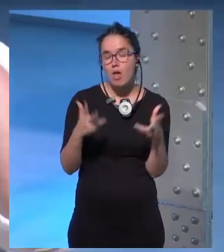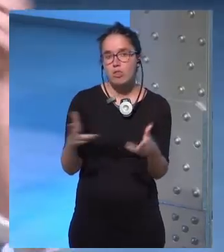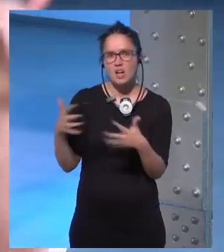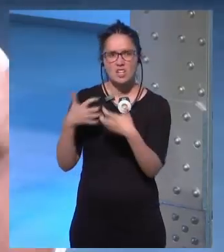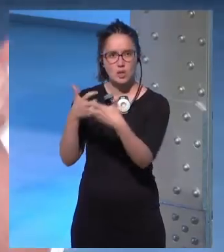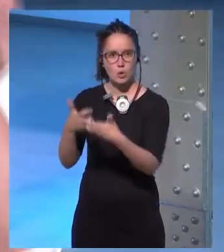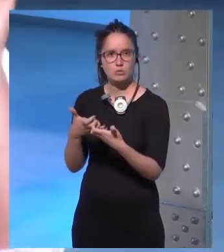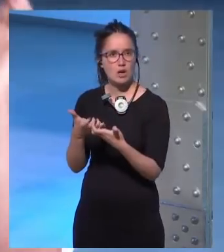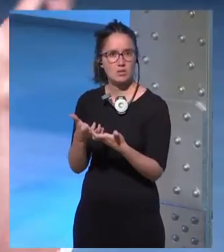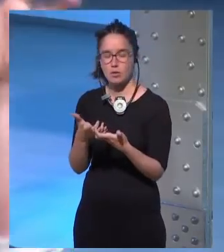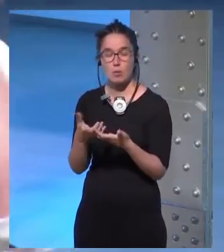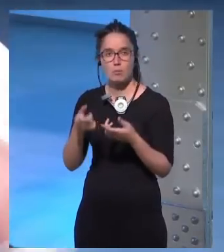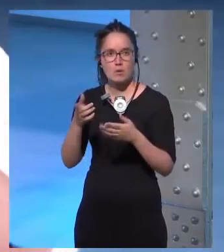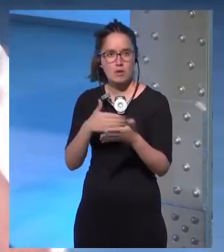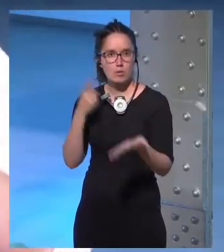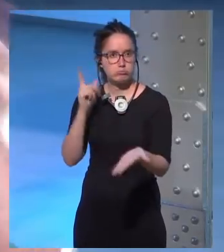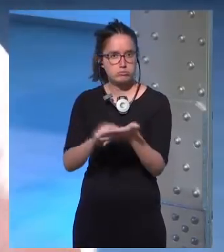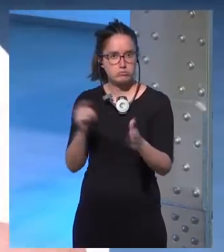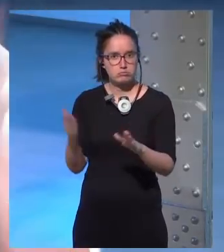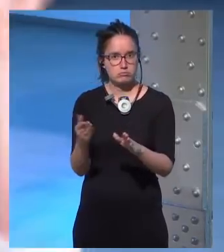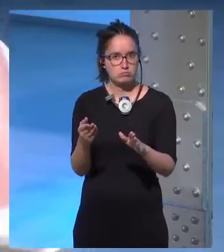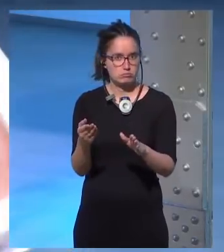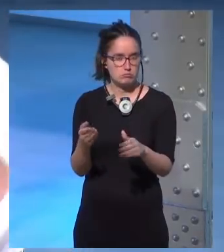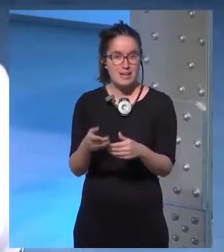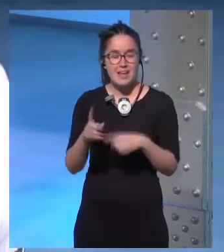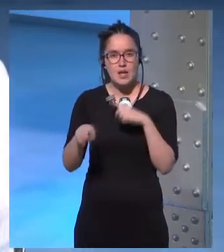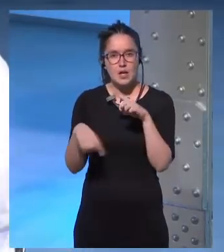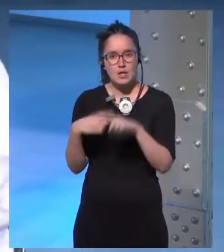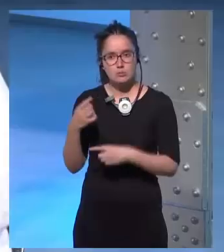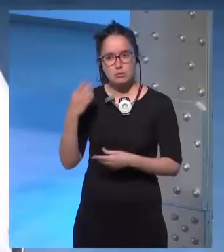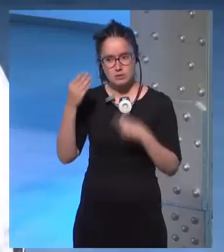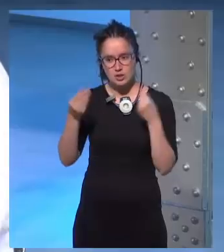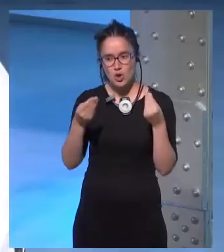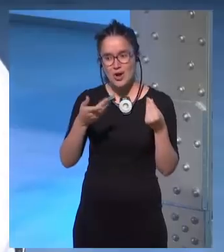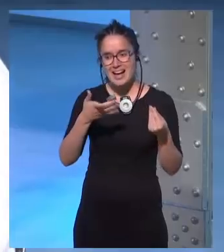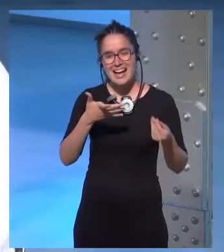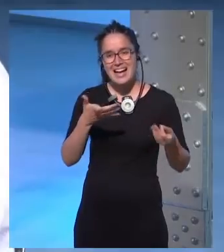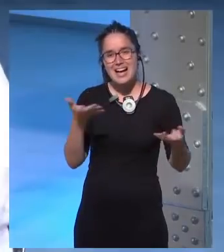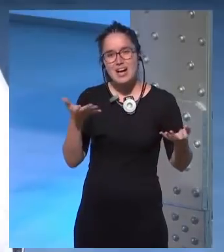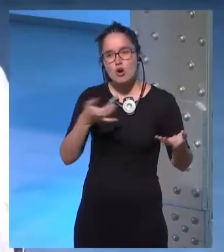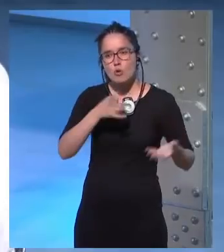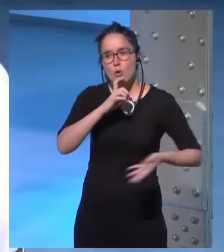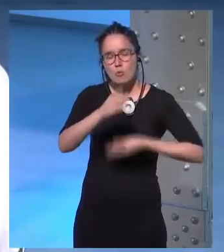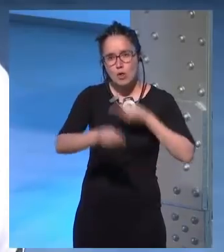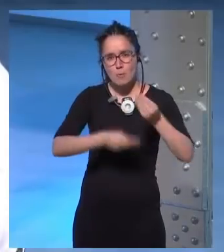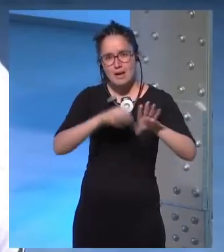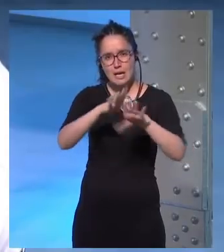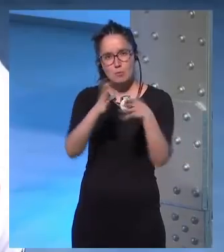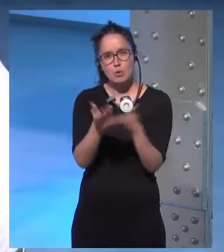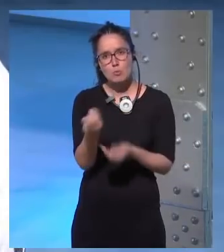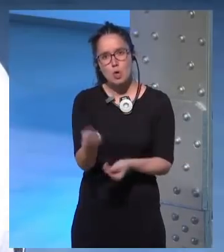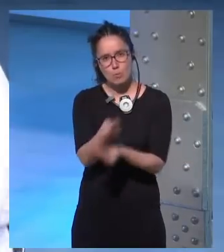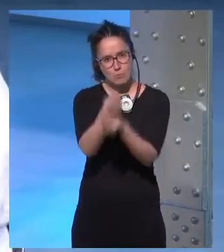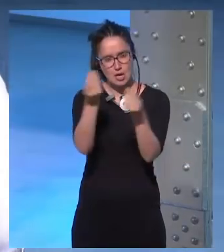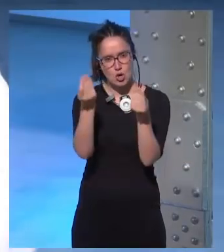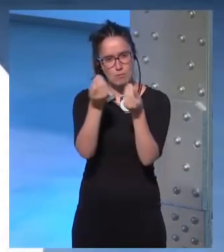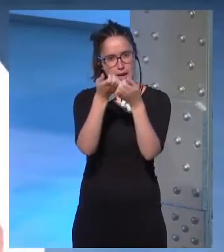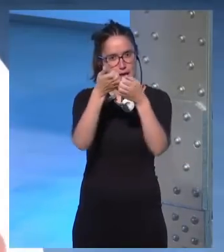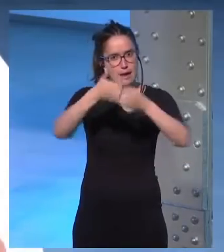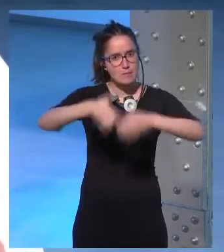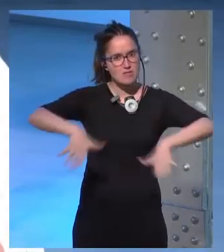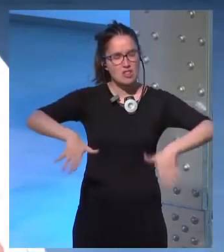okay, what are the lazy things I'm doing? How can I make this world a little bit different? What are the ramifications of some of the technologies and how they're